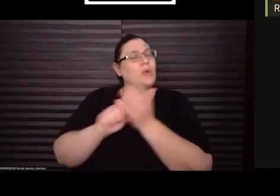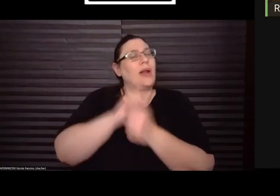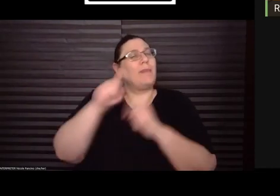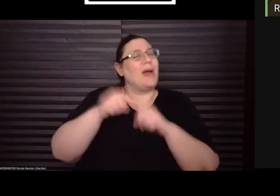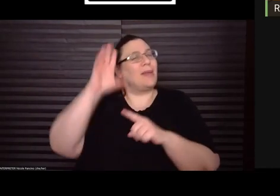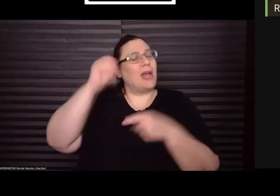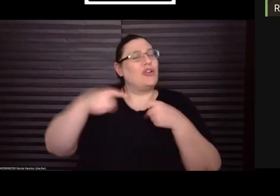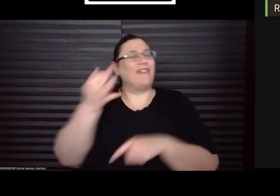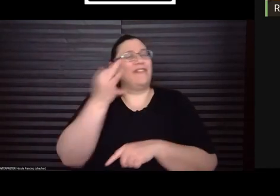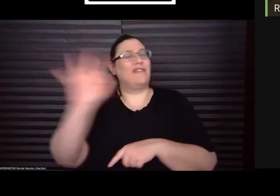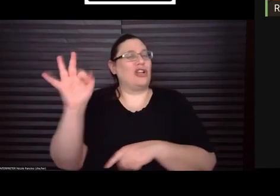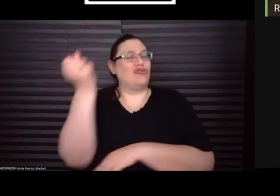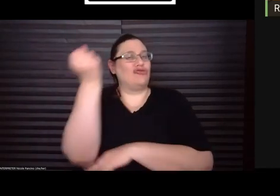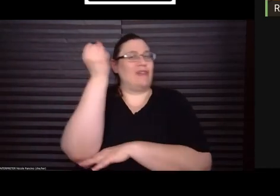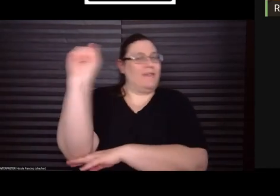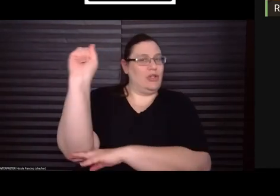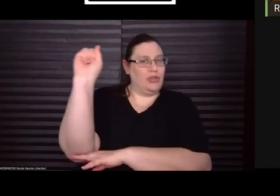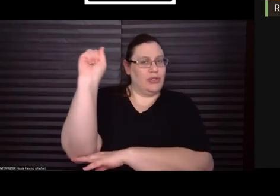French Revolution